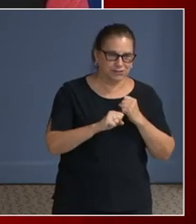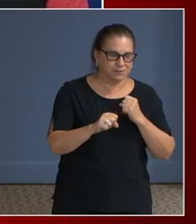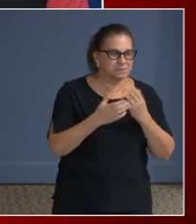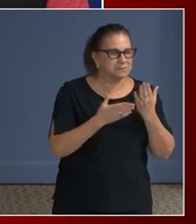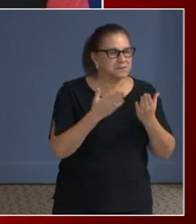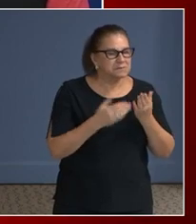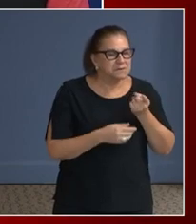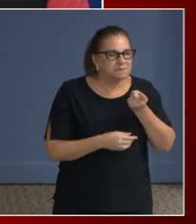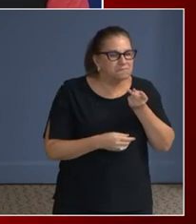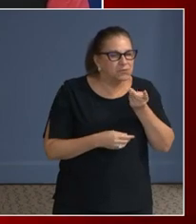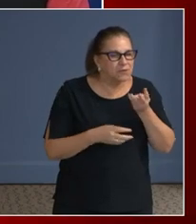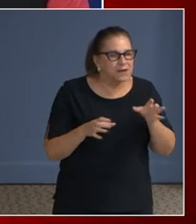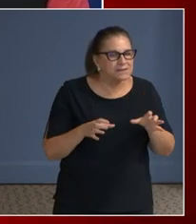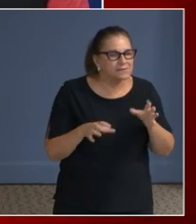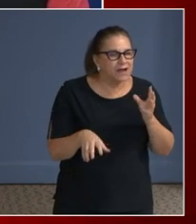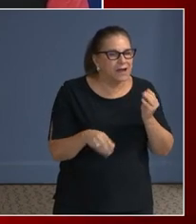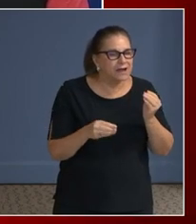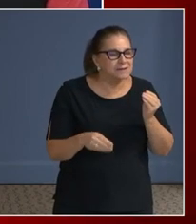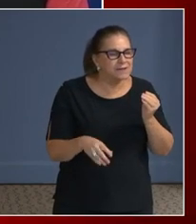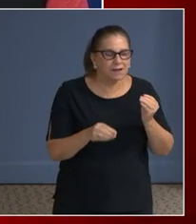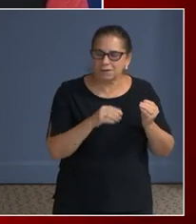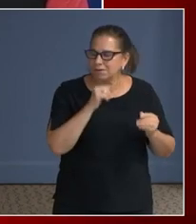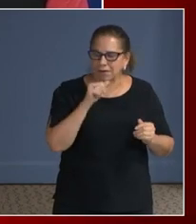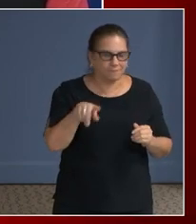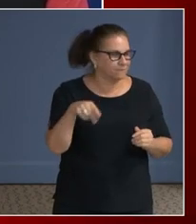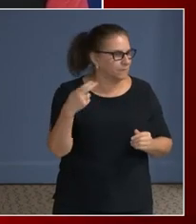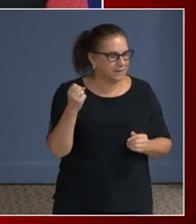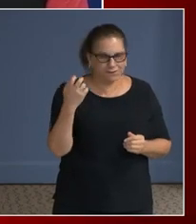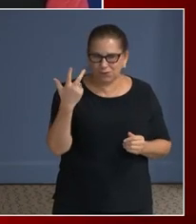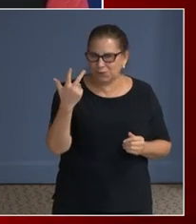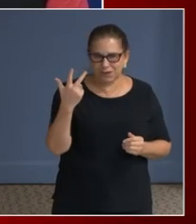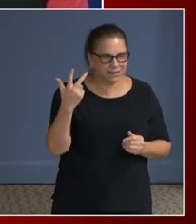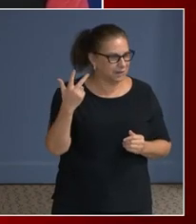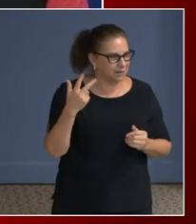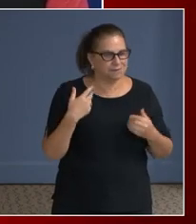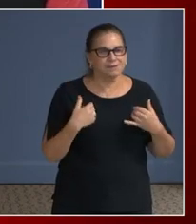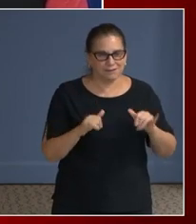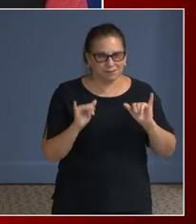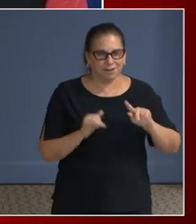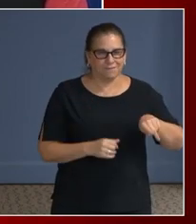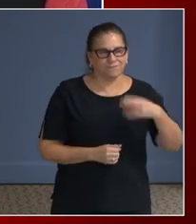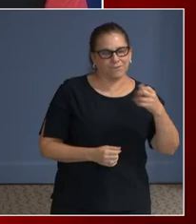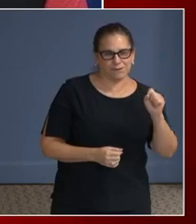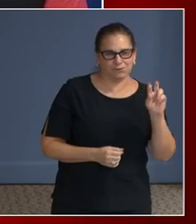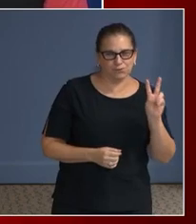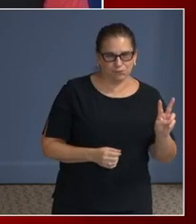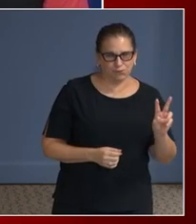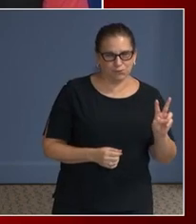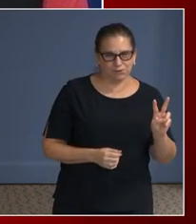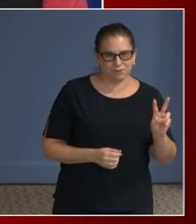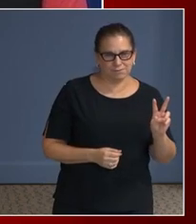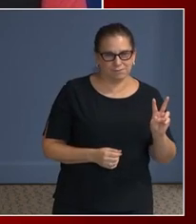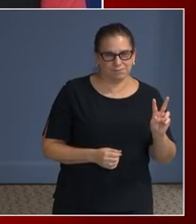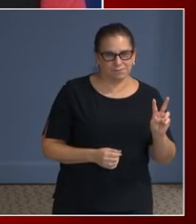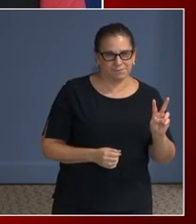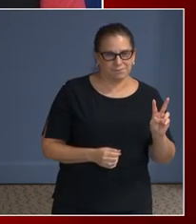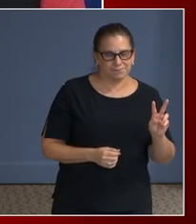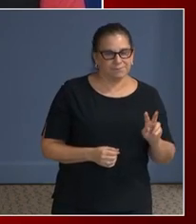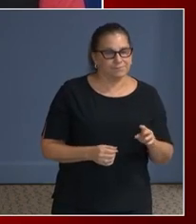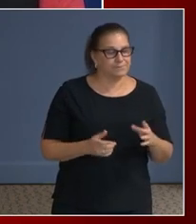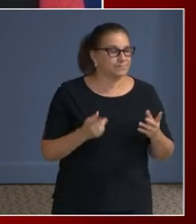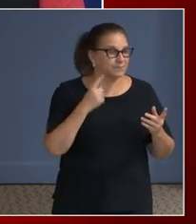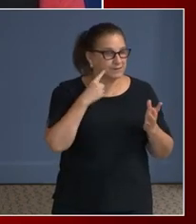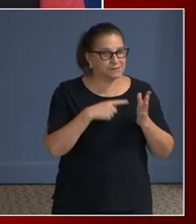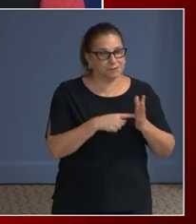phase three. For example, in-person school is considered a phase two activity. We had anticipated being able to have some